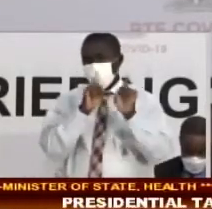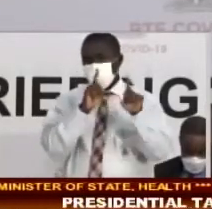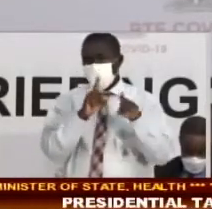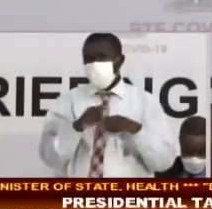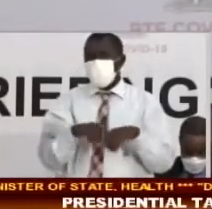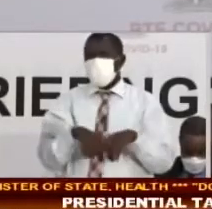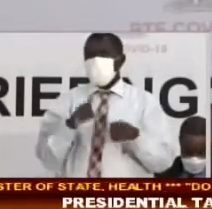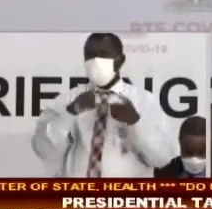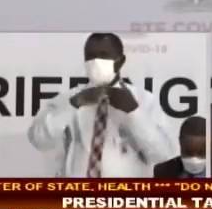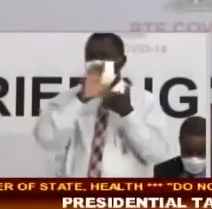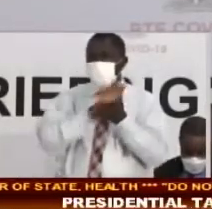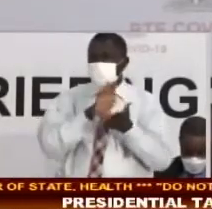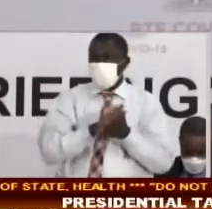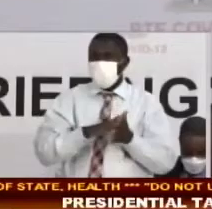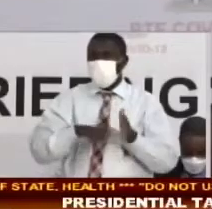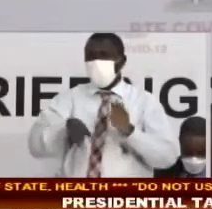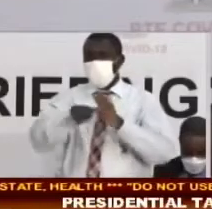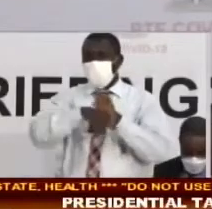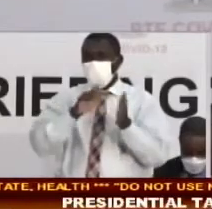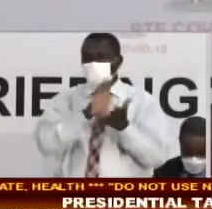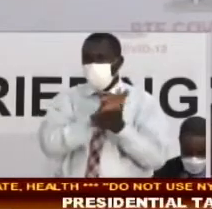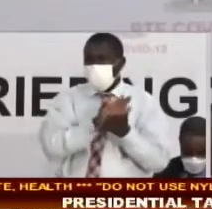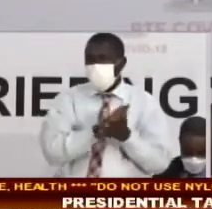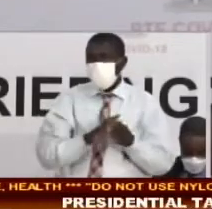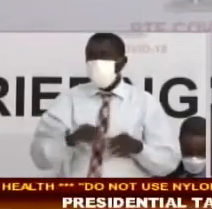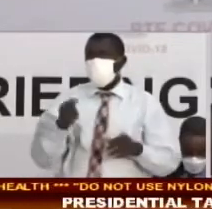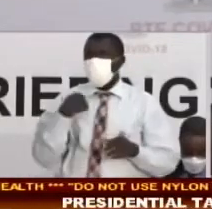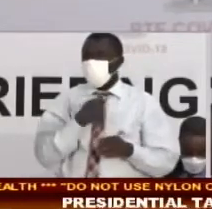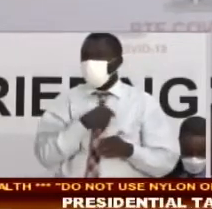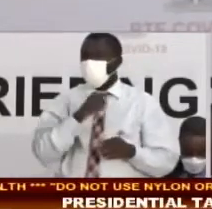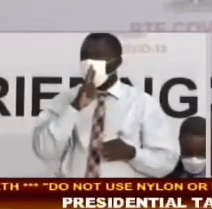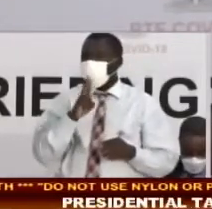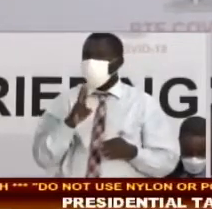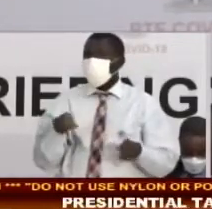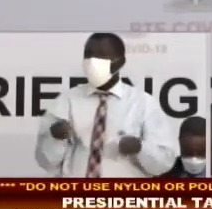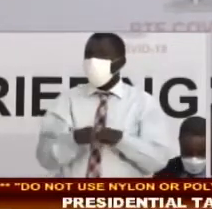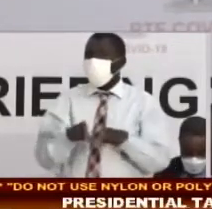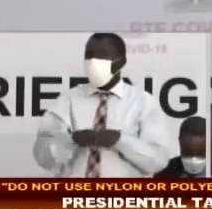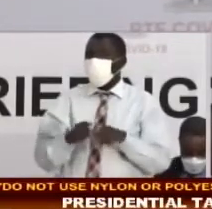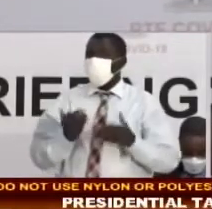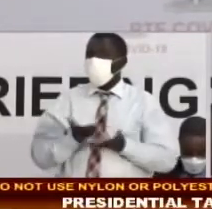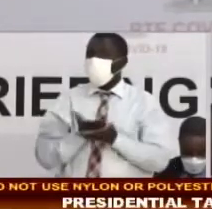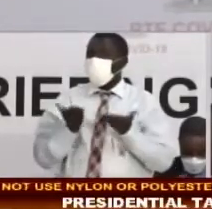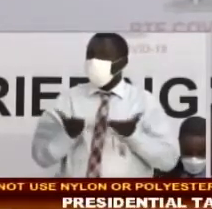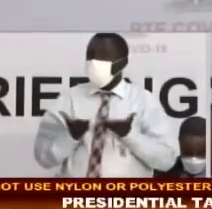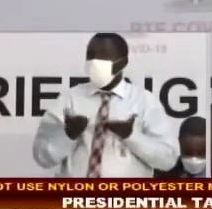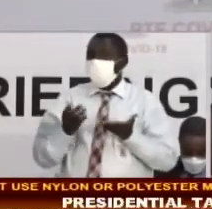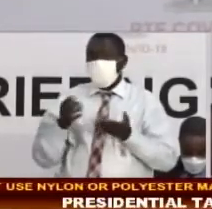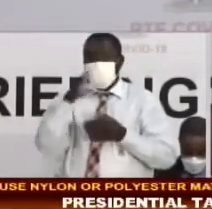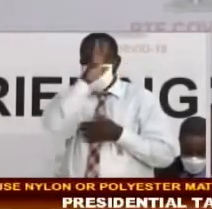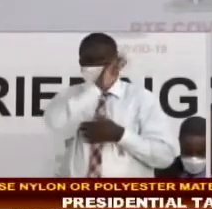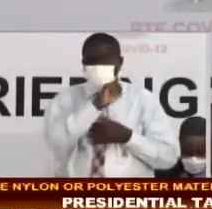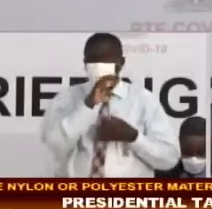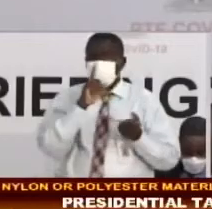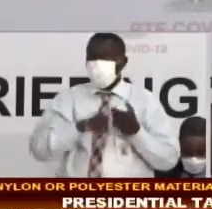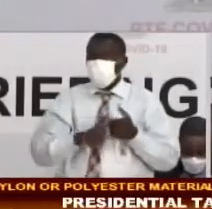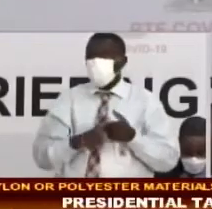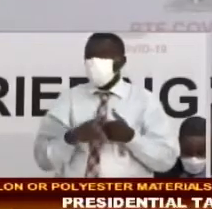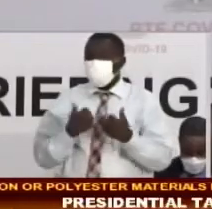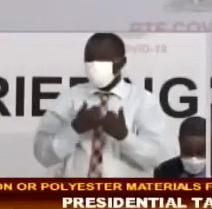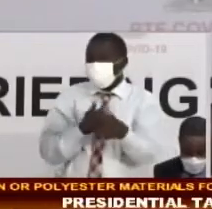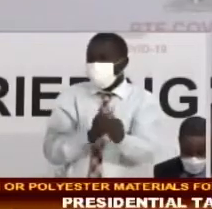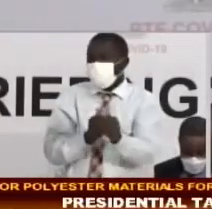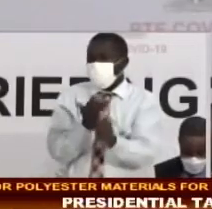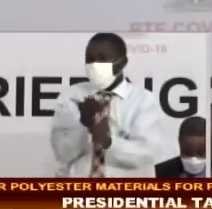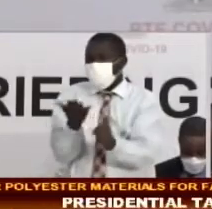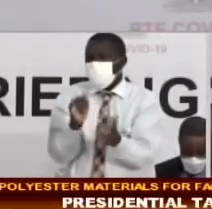are doing some sort of work with that. We are also available to them to key into things that we have, the